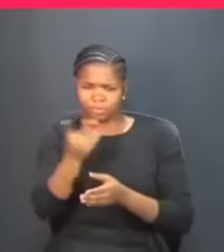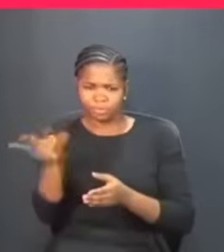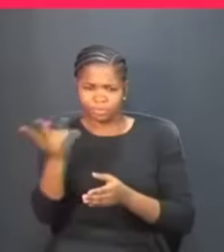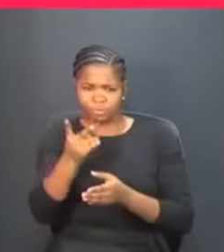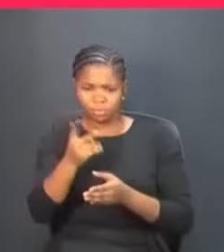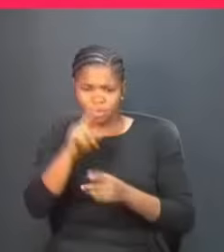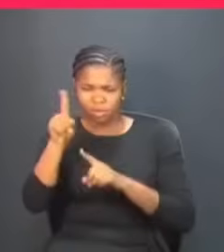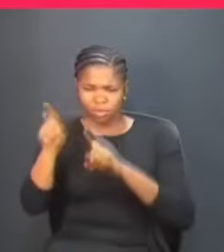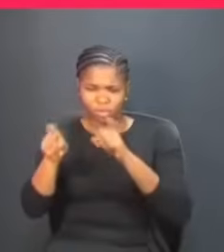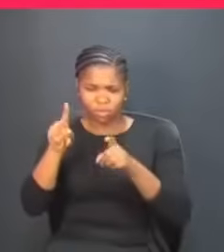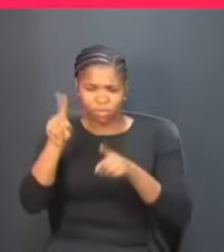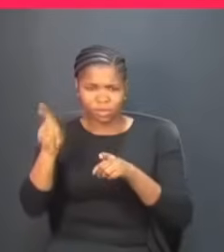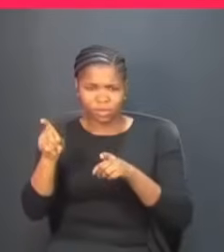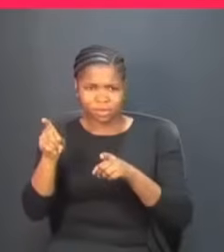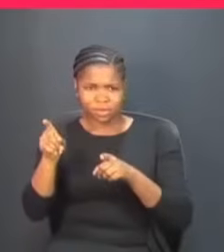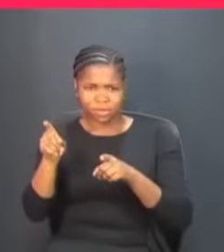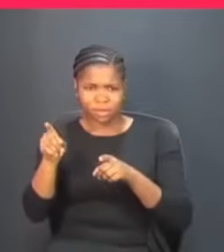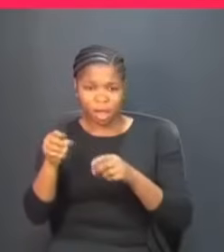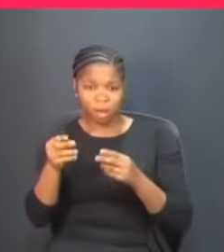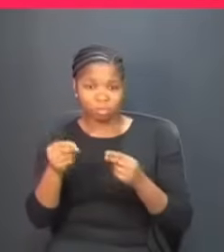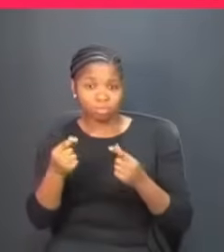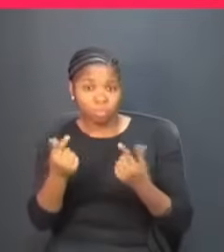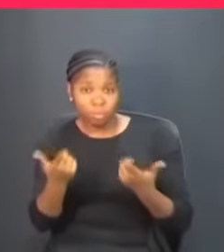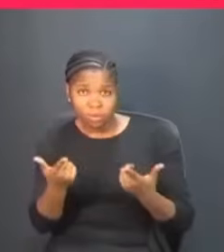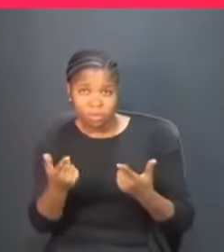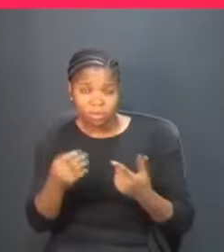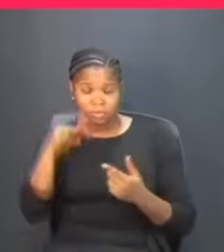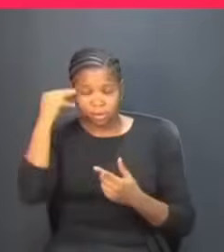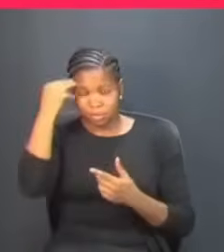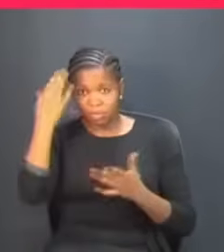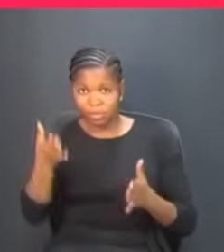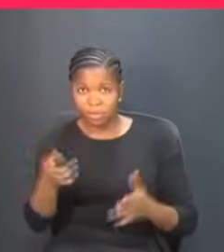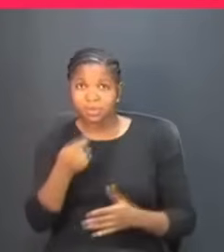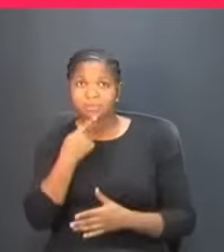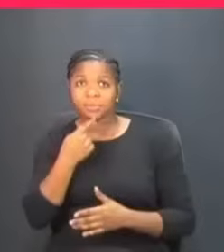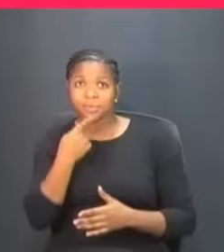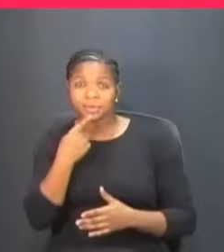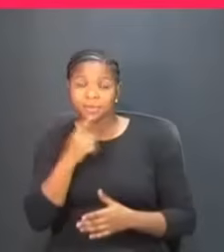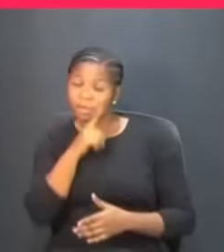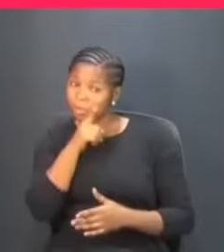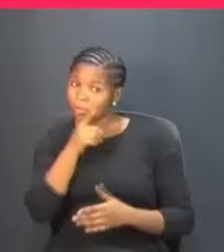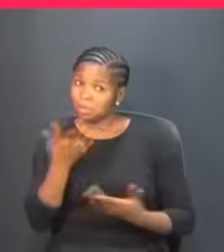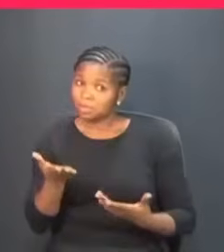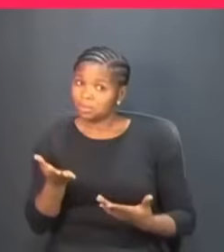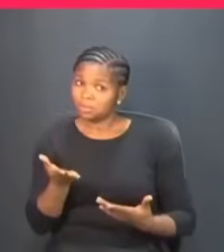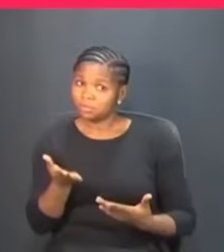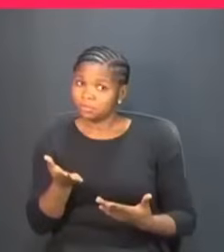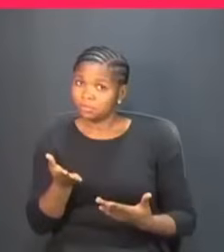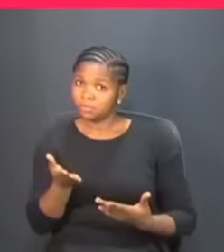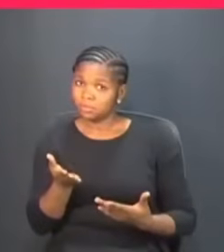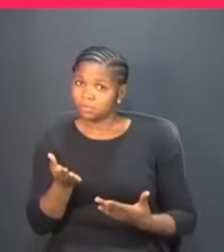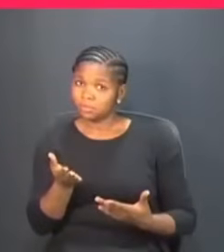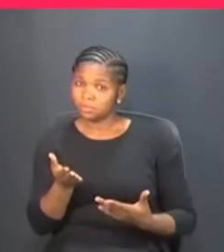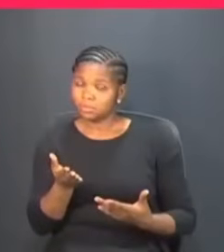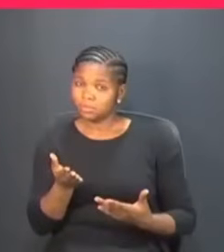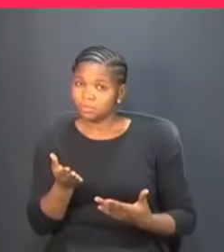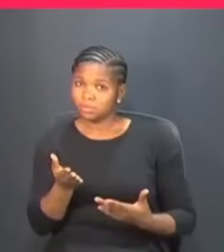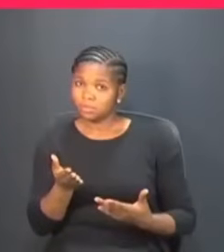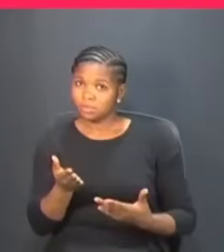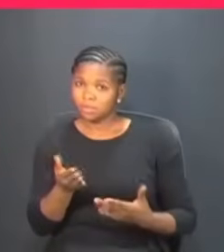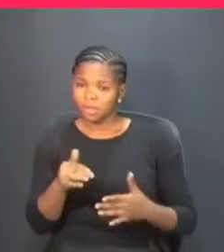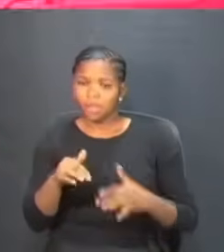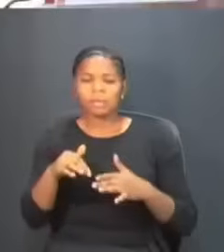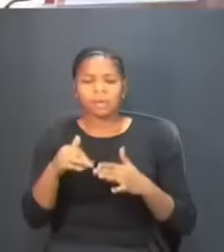question, what the minister is saying is correct? Mr. Speaker, how can individual